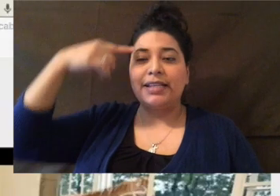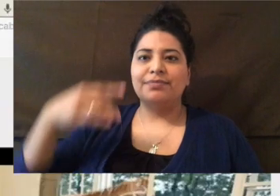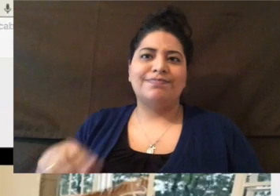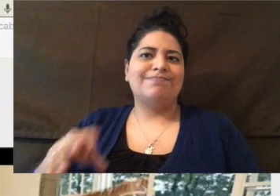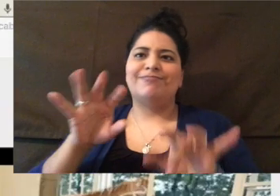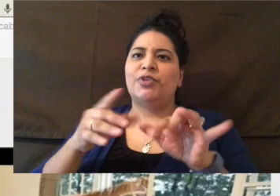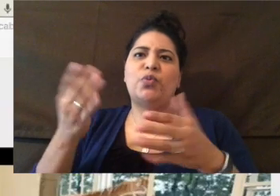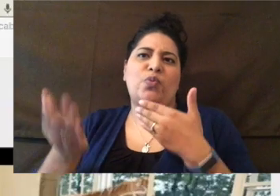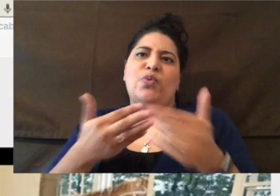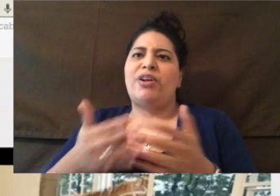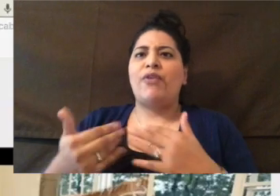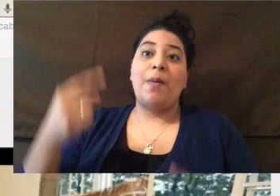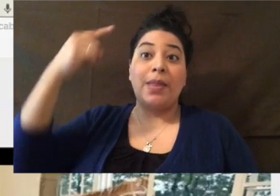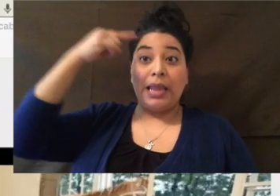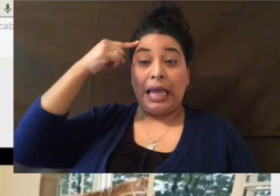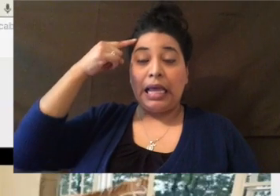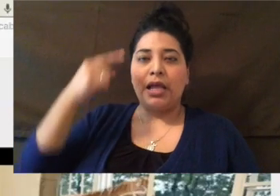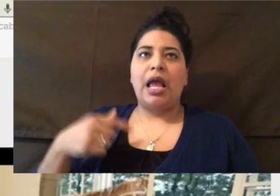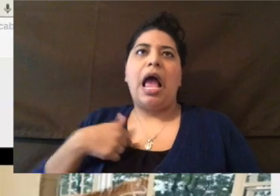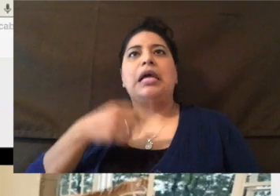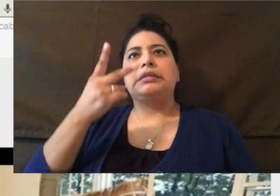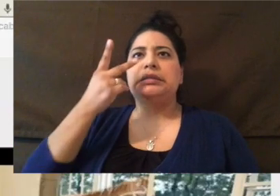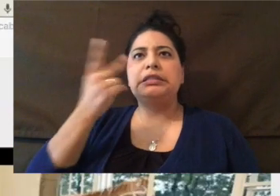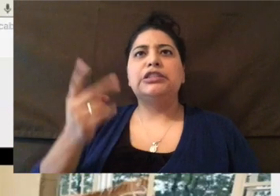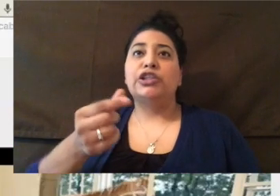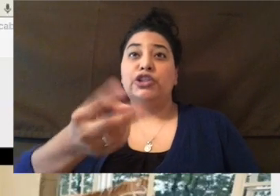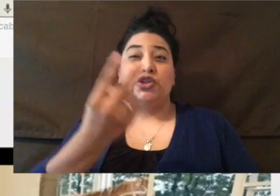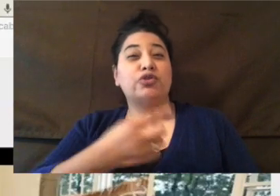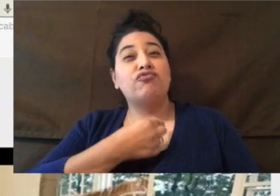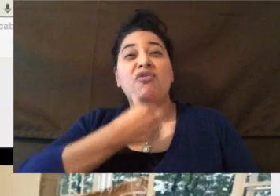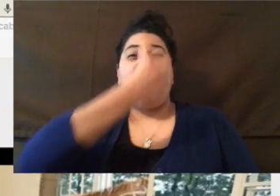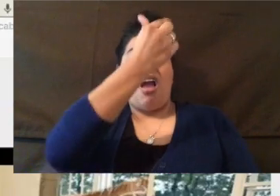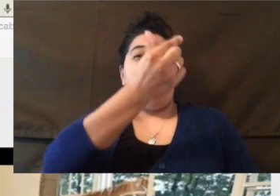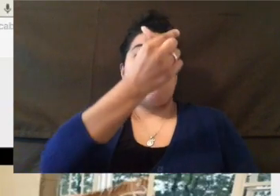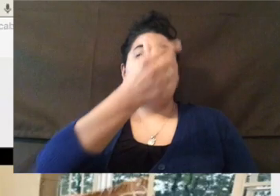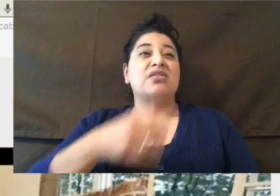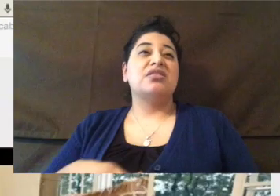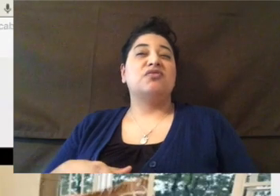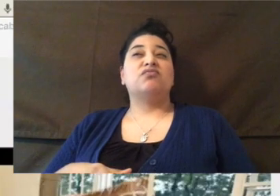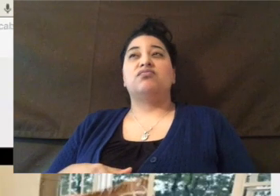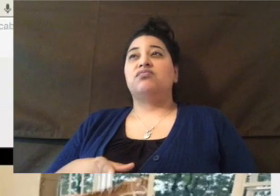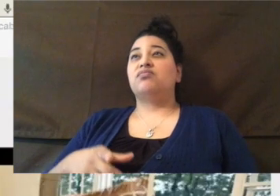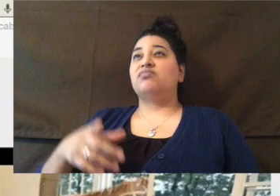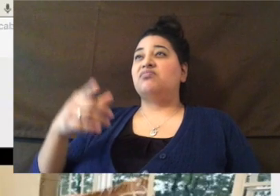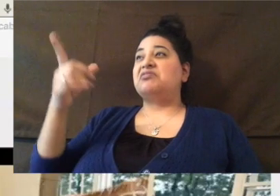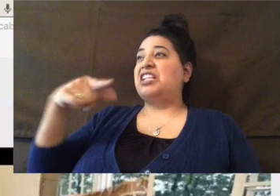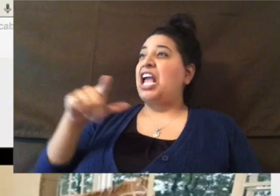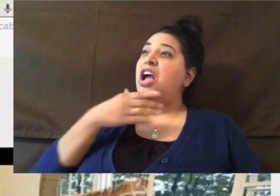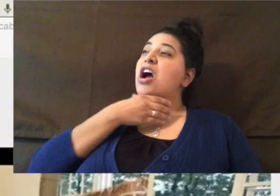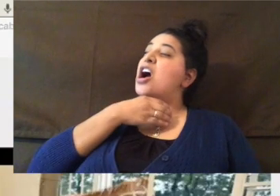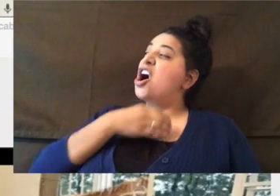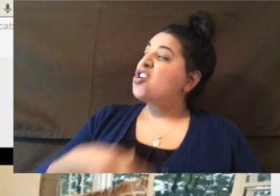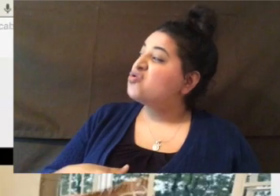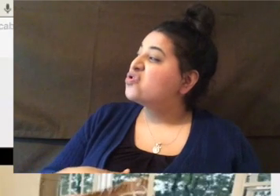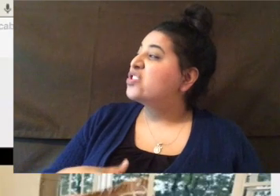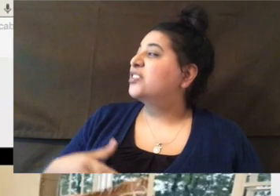head. I see these 2 giraffes who got hungry